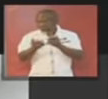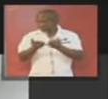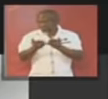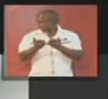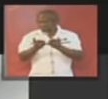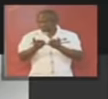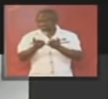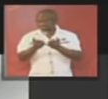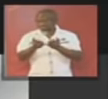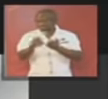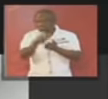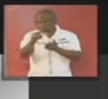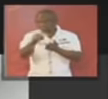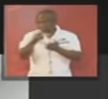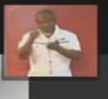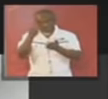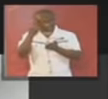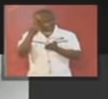you all as